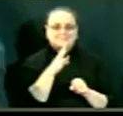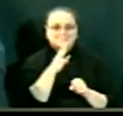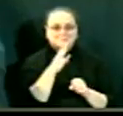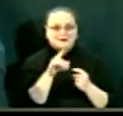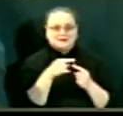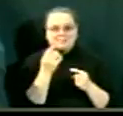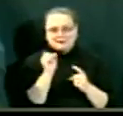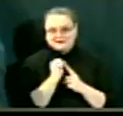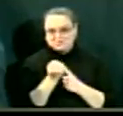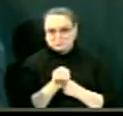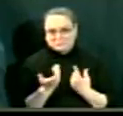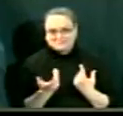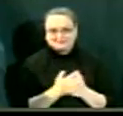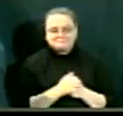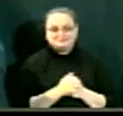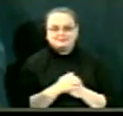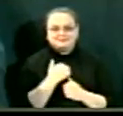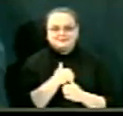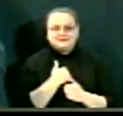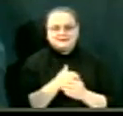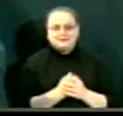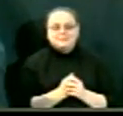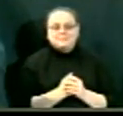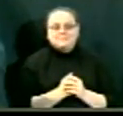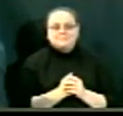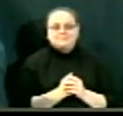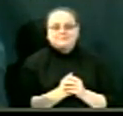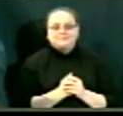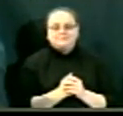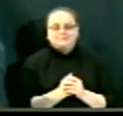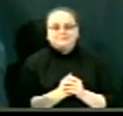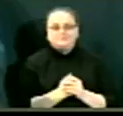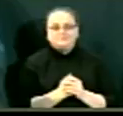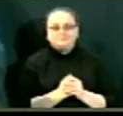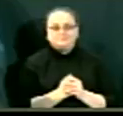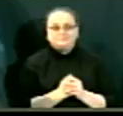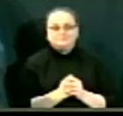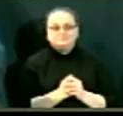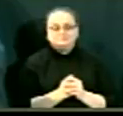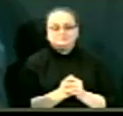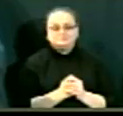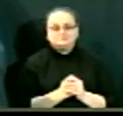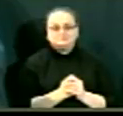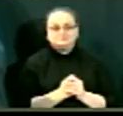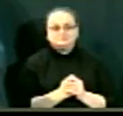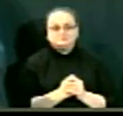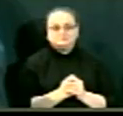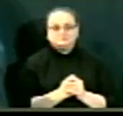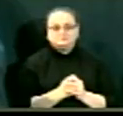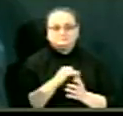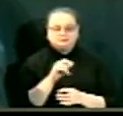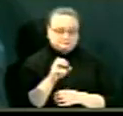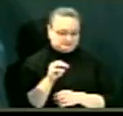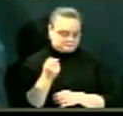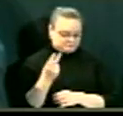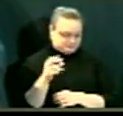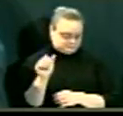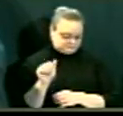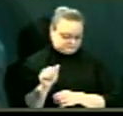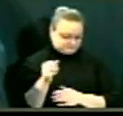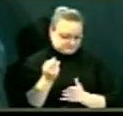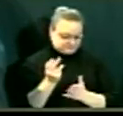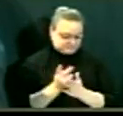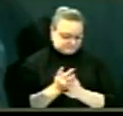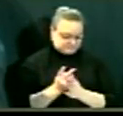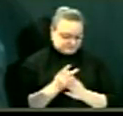the situation. I'm sorry. Okay. Ms. Courtney. Item 12A, approve memorandum